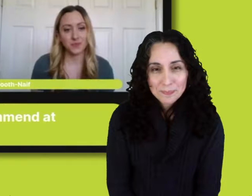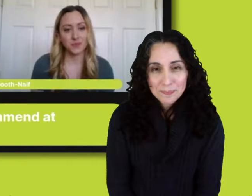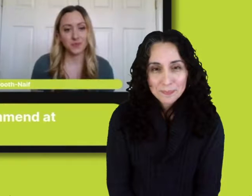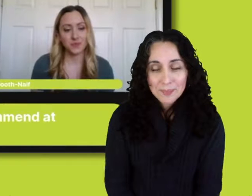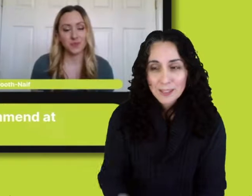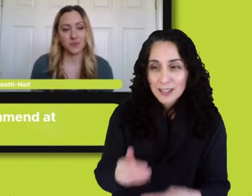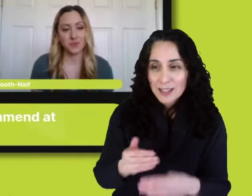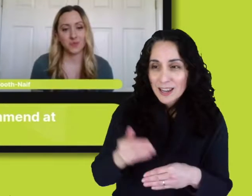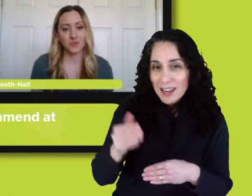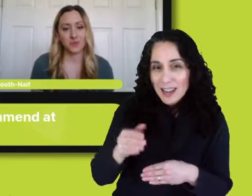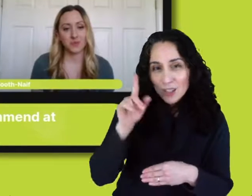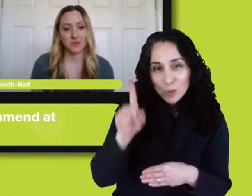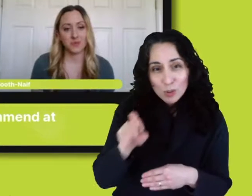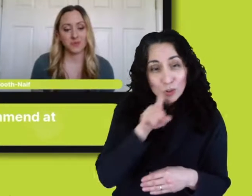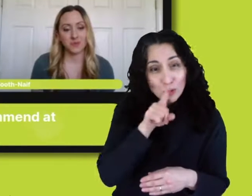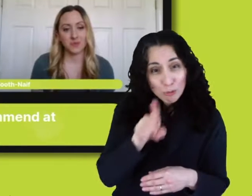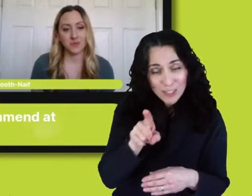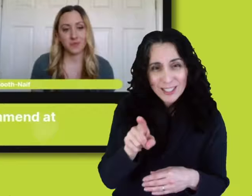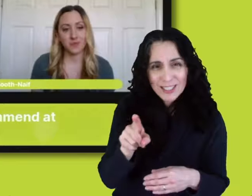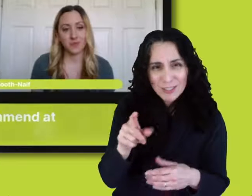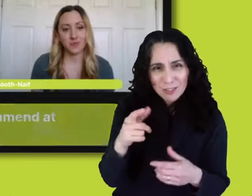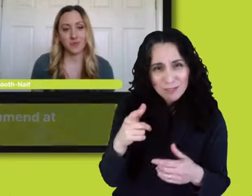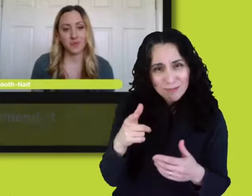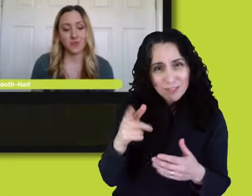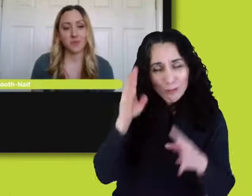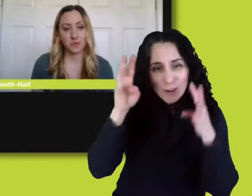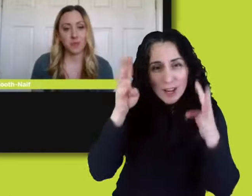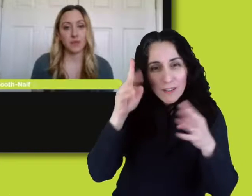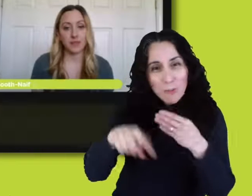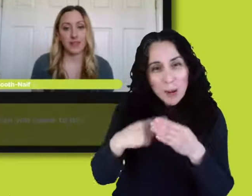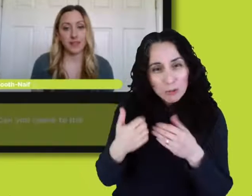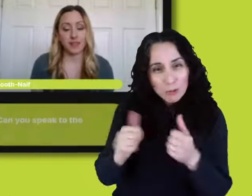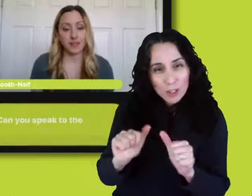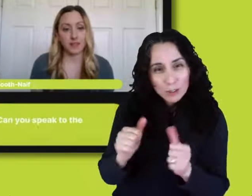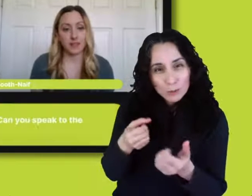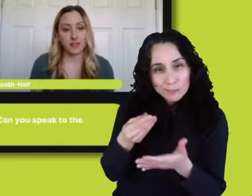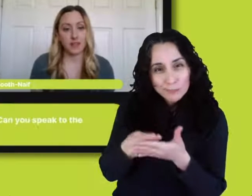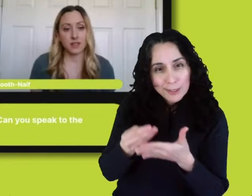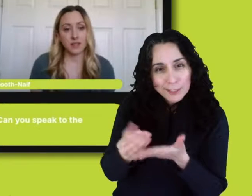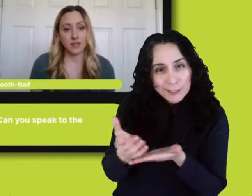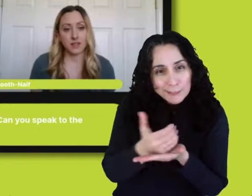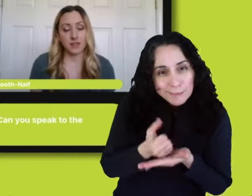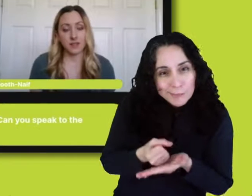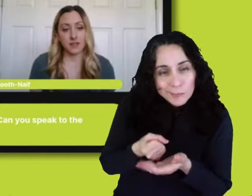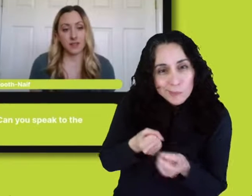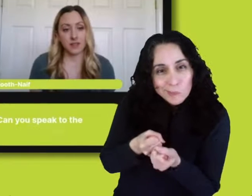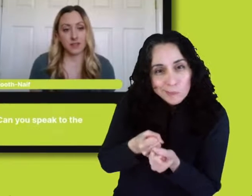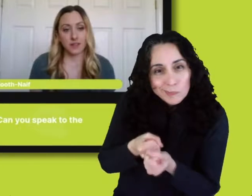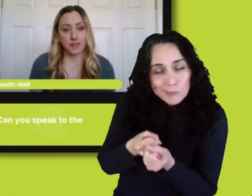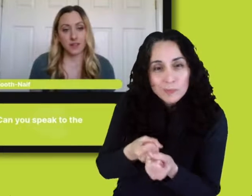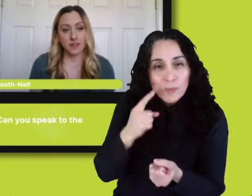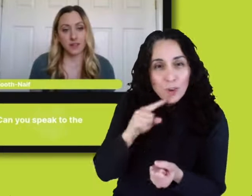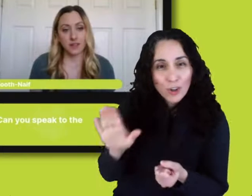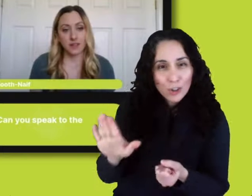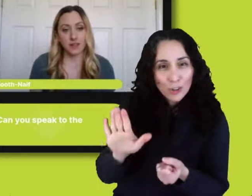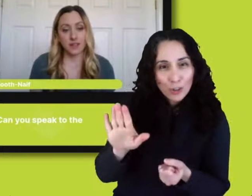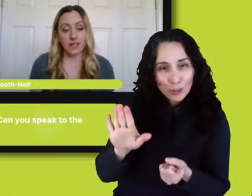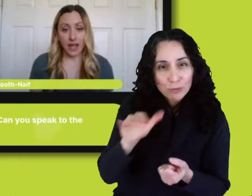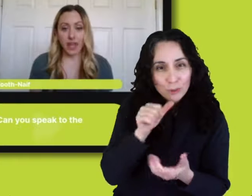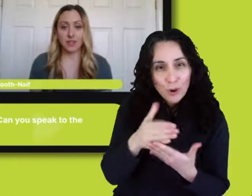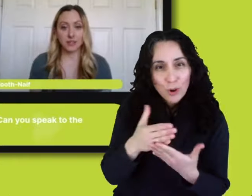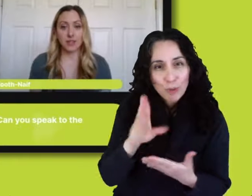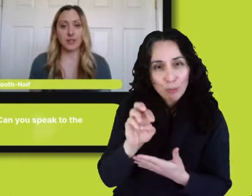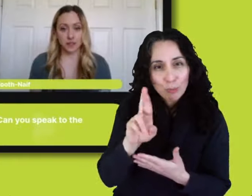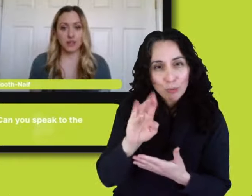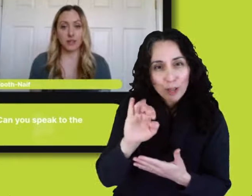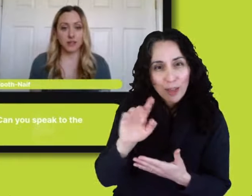been really creative at funding Briella's needs. Can you speak to the way you've built your brand? Or